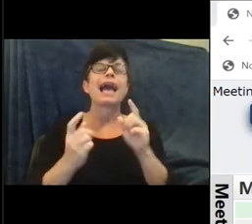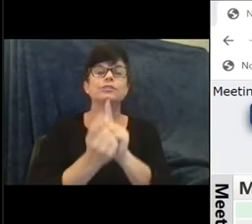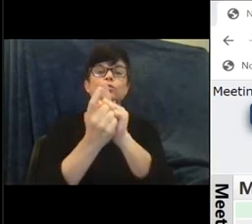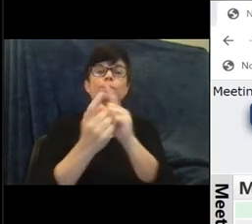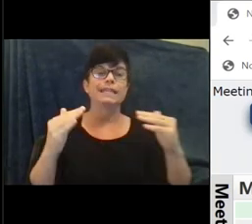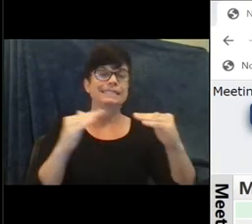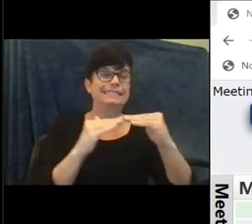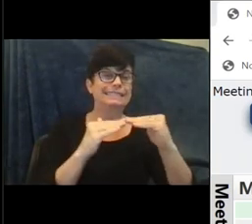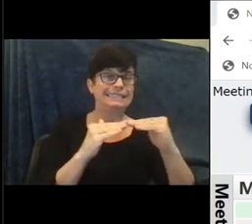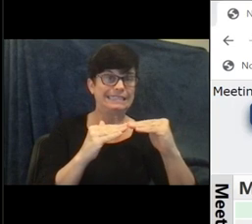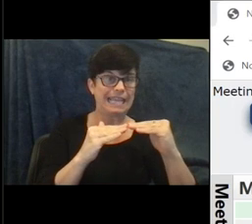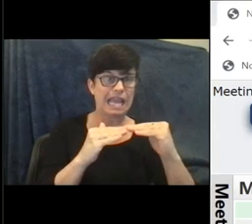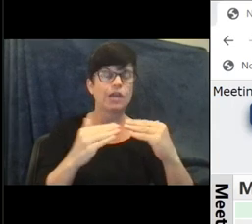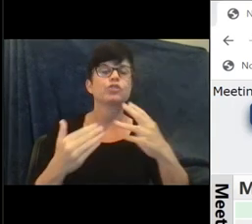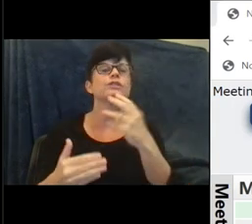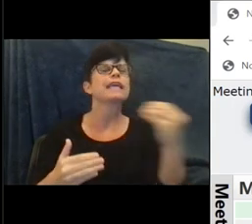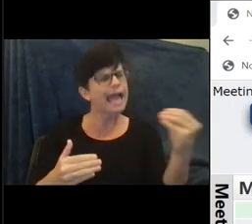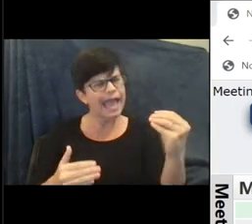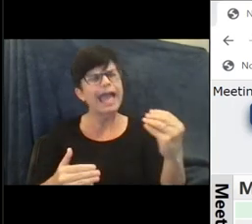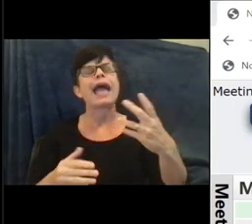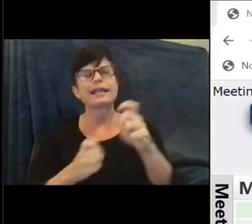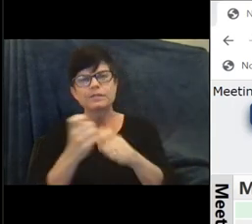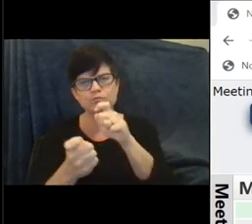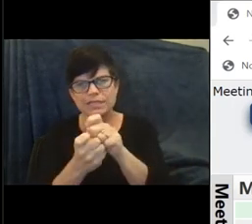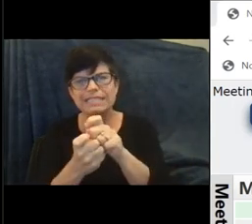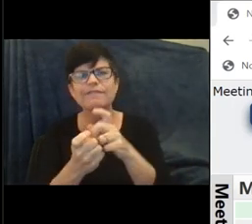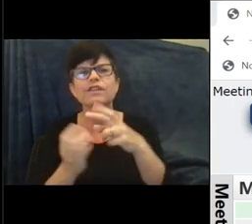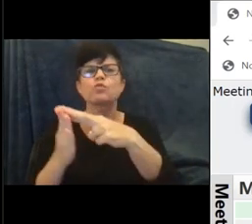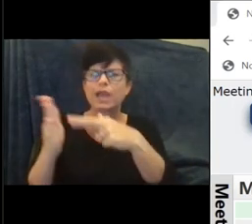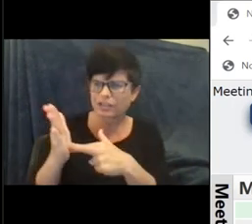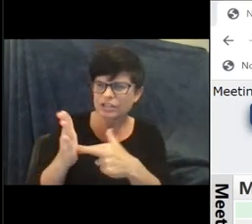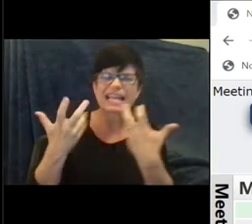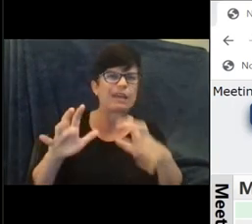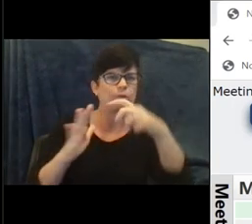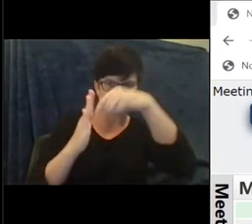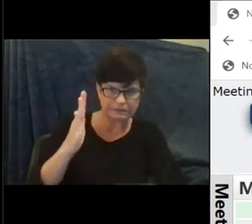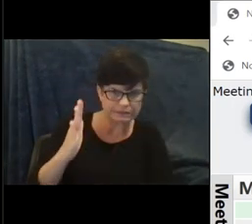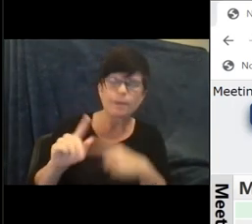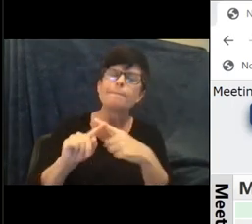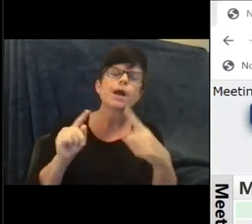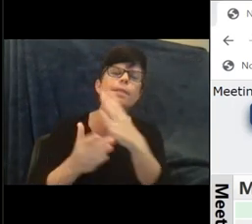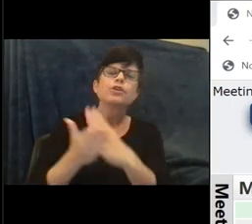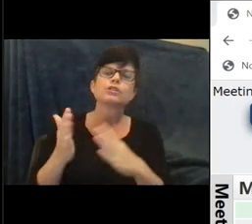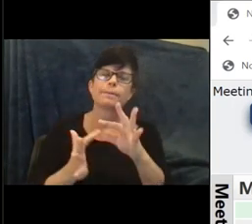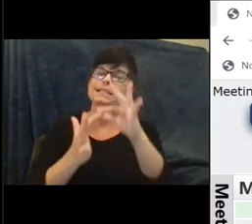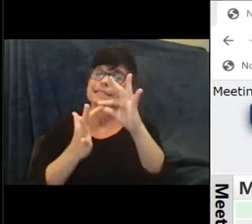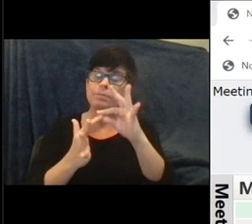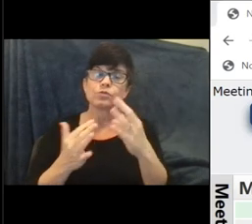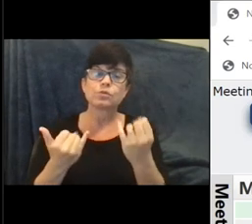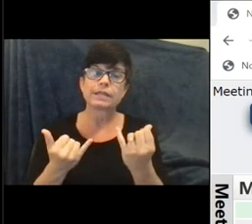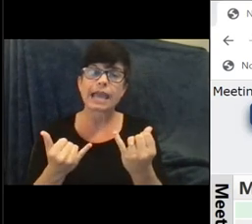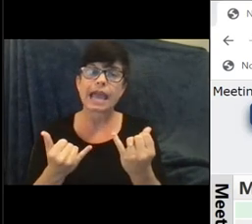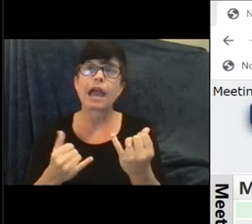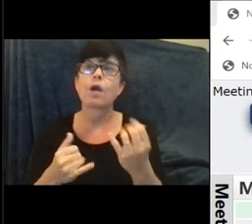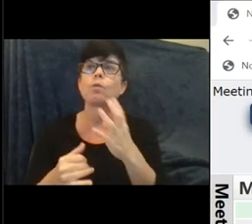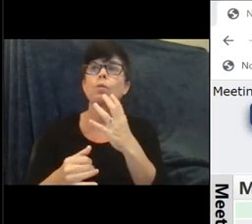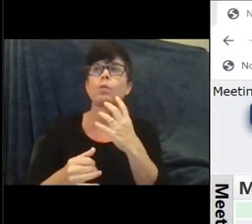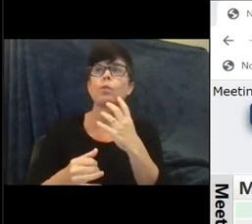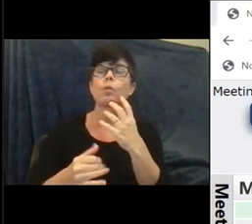would be subject to certain regulations within the city. Again, I don't want to get too far into that. There are some exceptions to that as well, but in terms of what we're talking